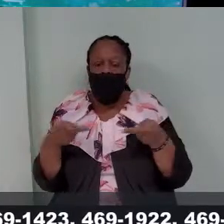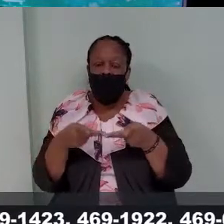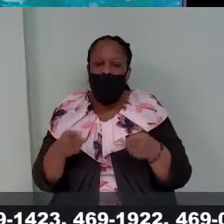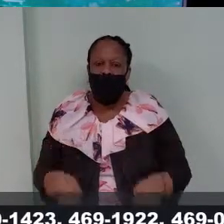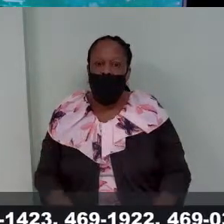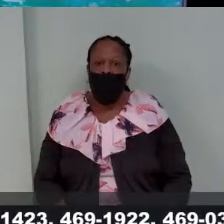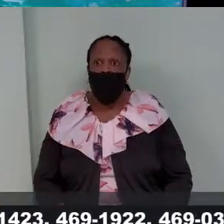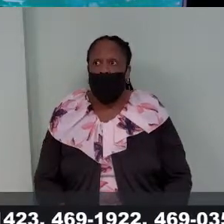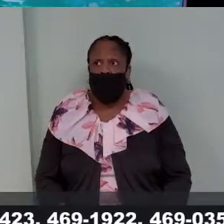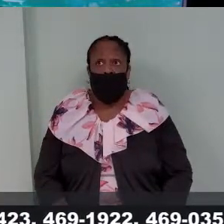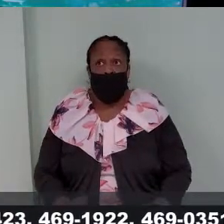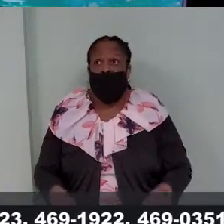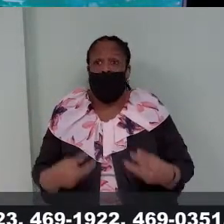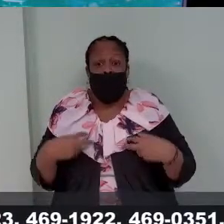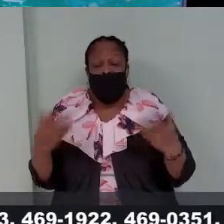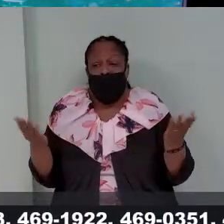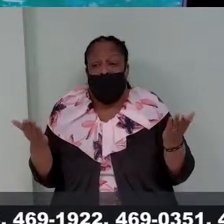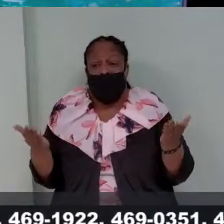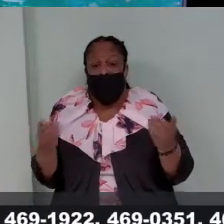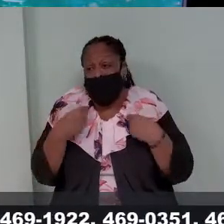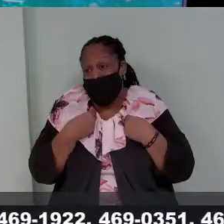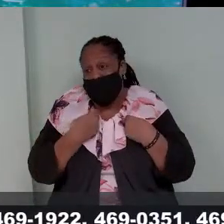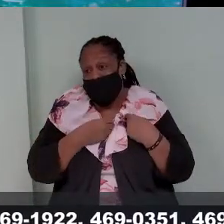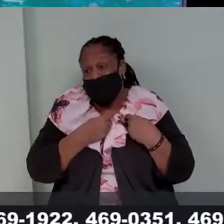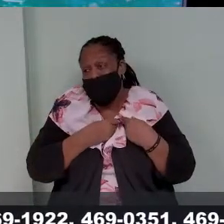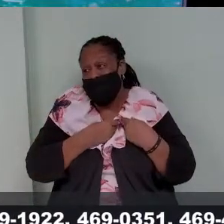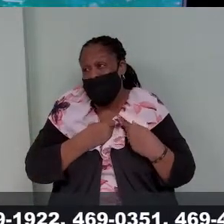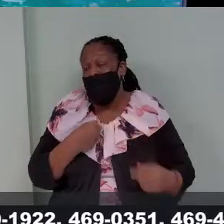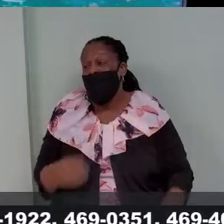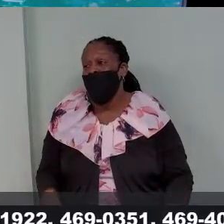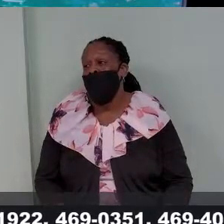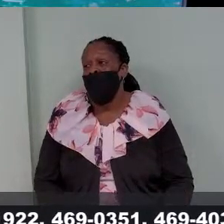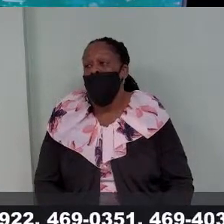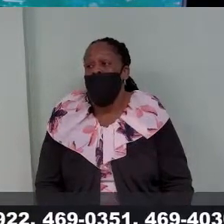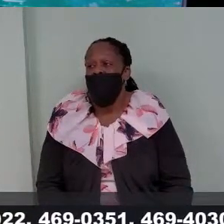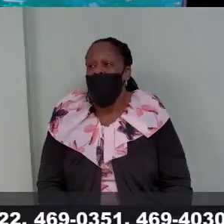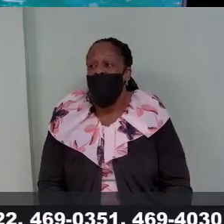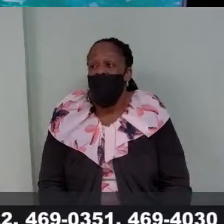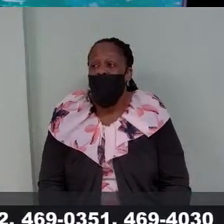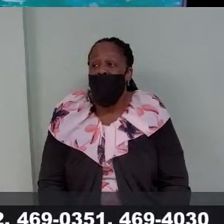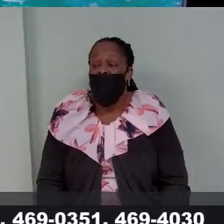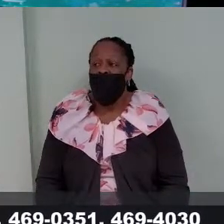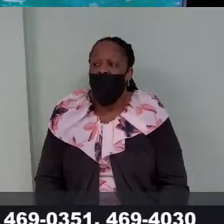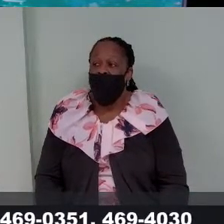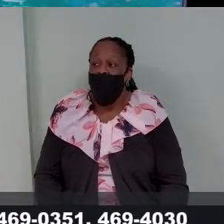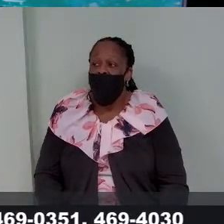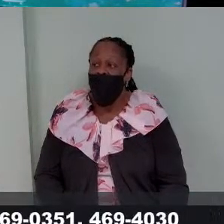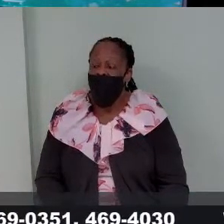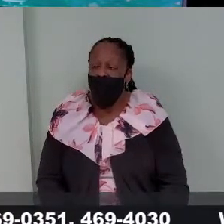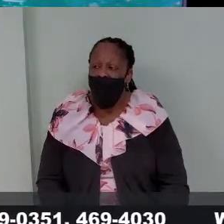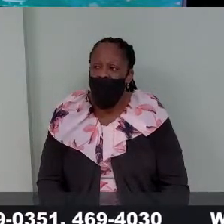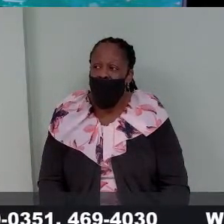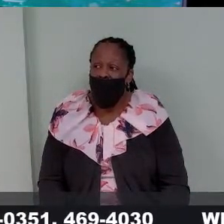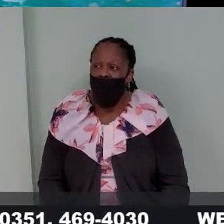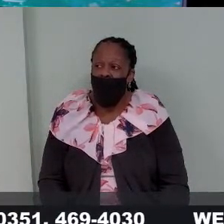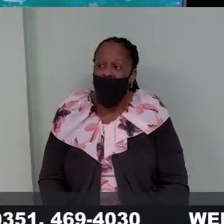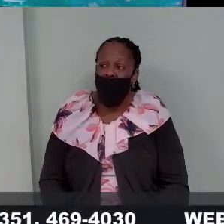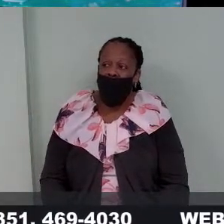Well, first let me mention about the availability of the vaccine before we go on, because the World Health Organization believes